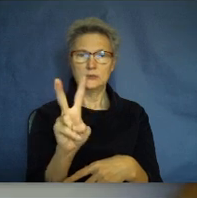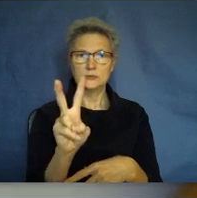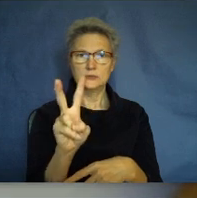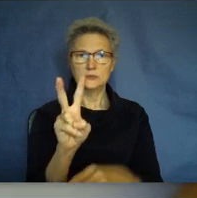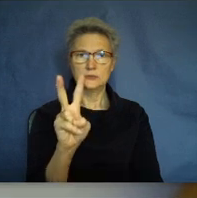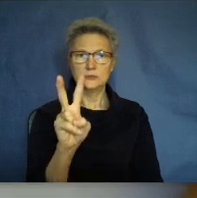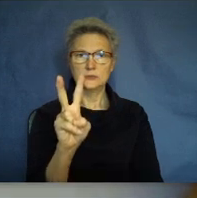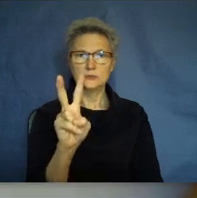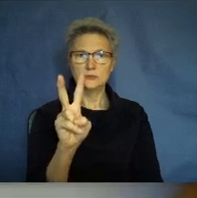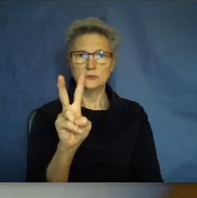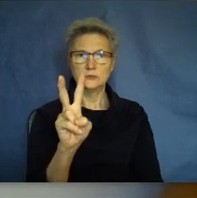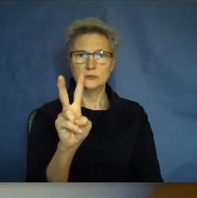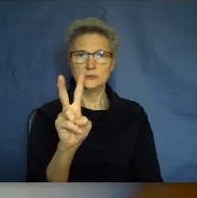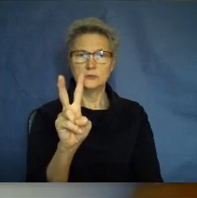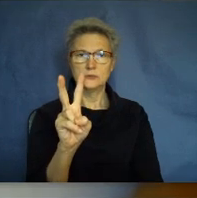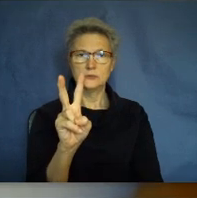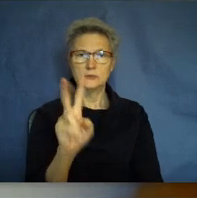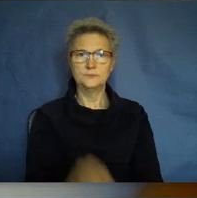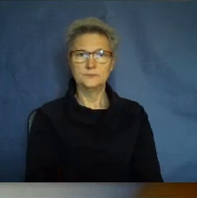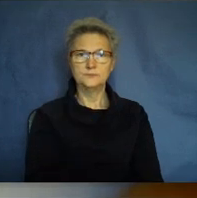32,